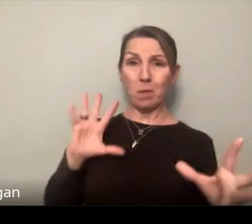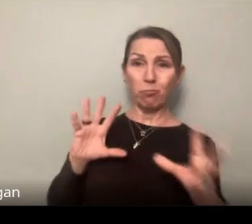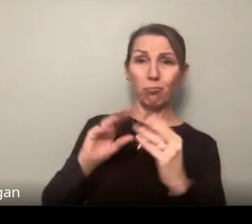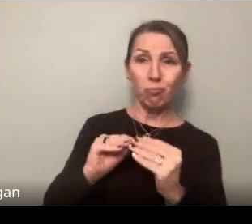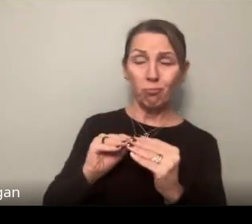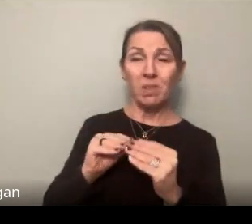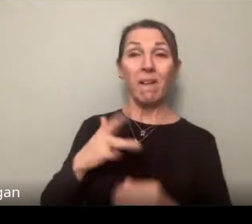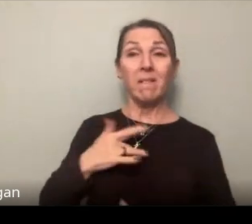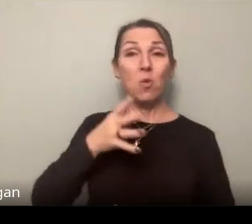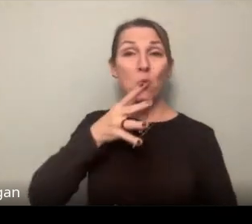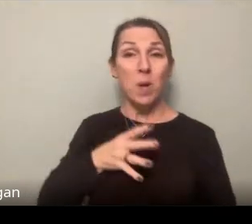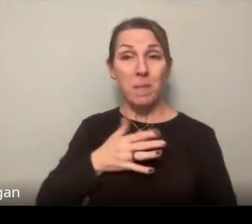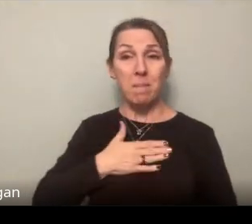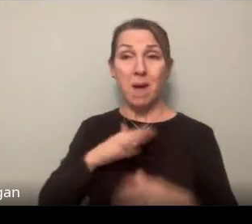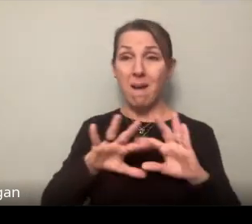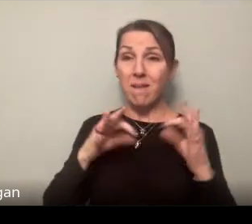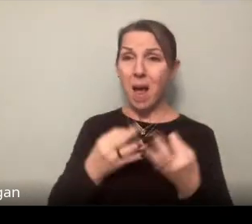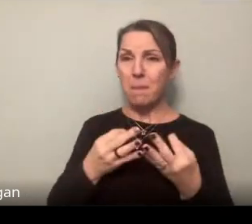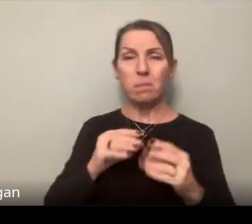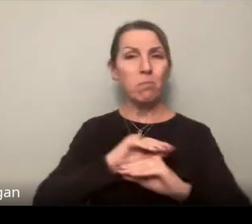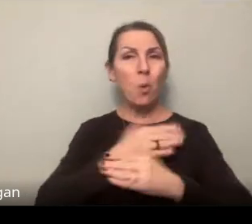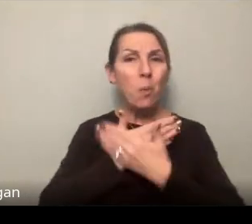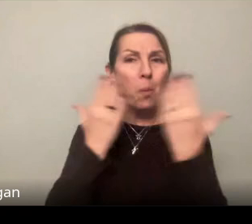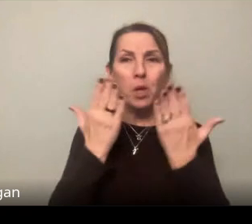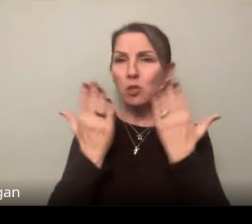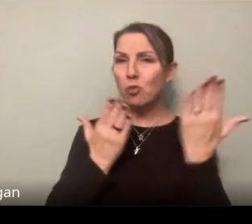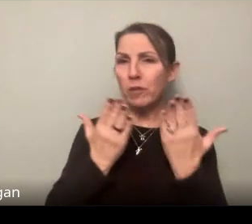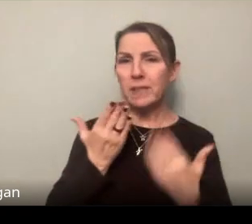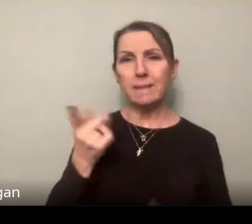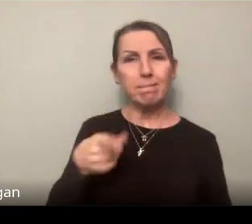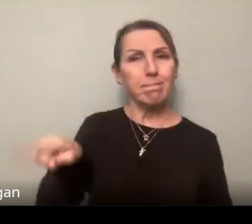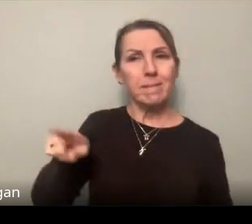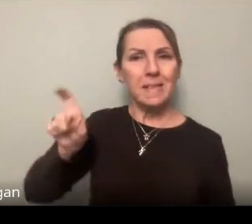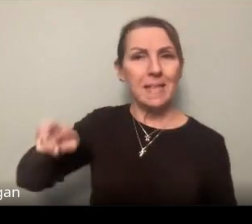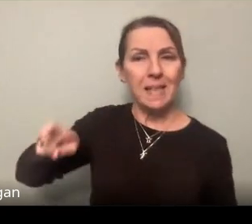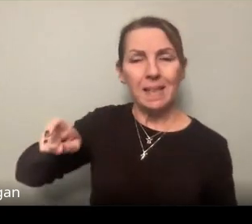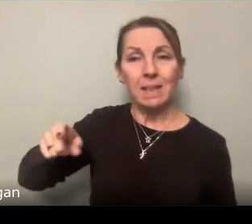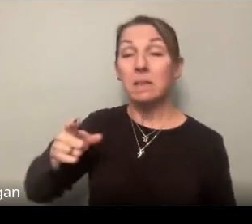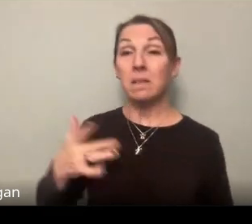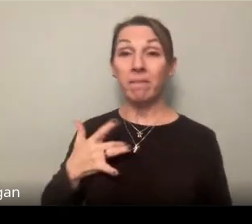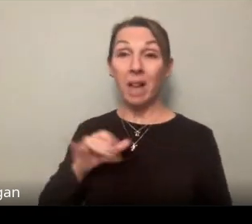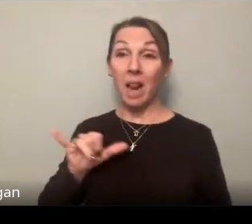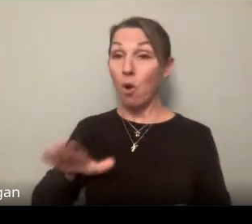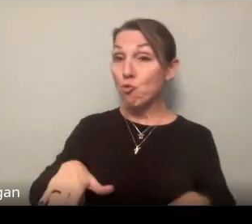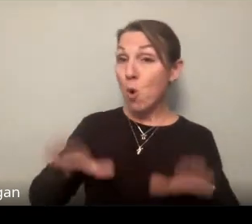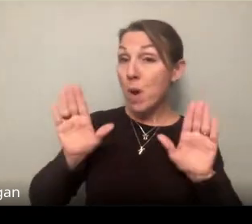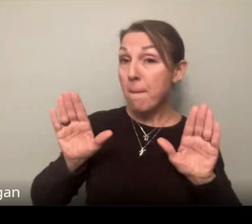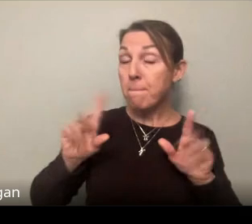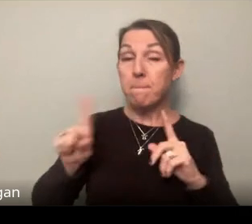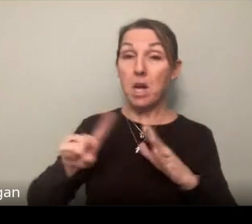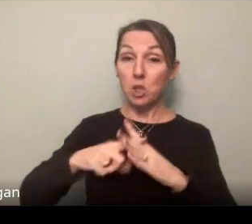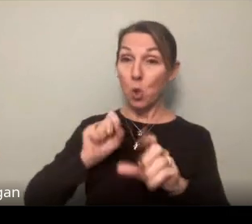like the women in my family didn't get the services they needed. I felt like growing up, and once I